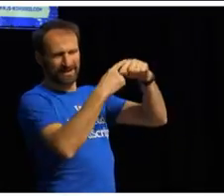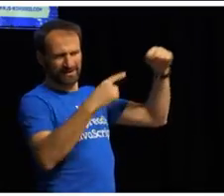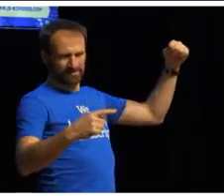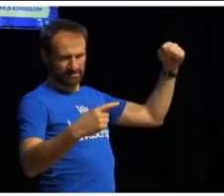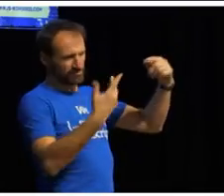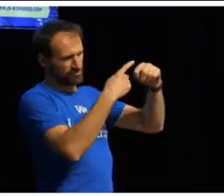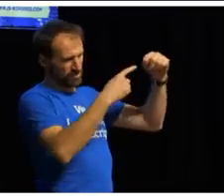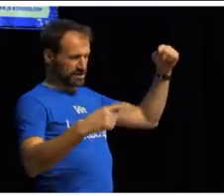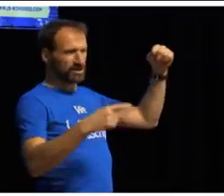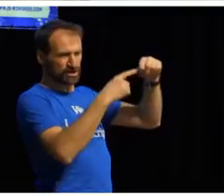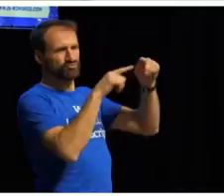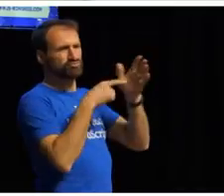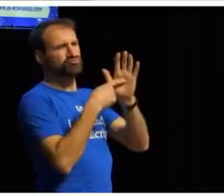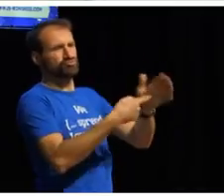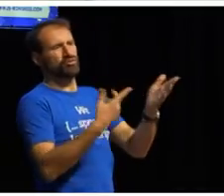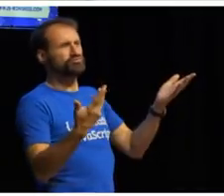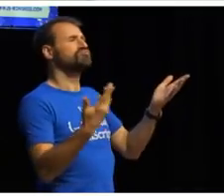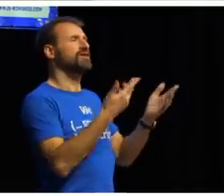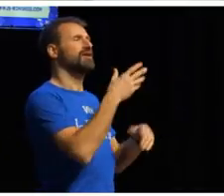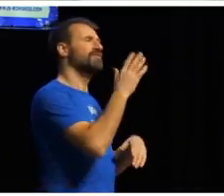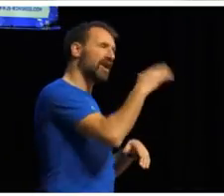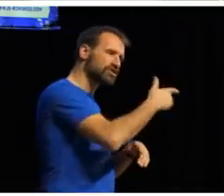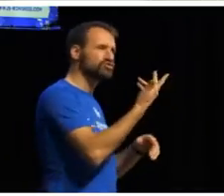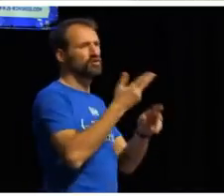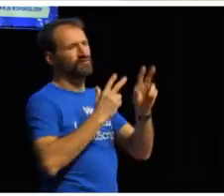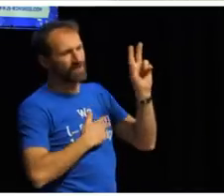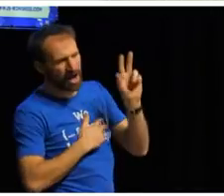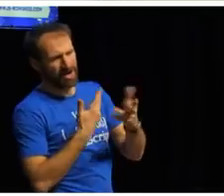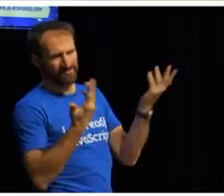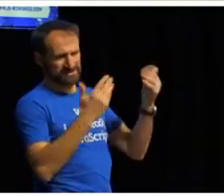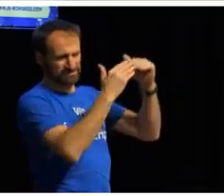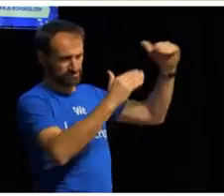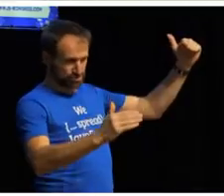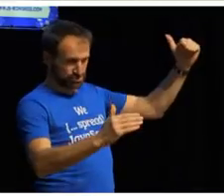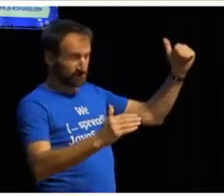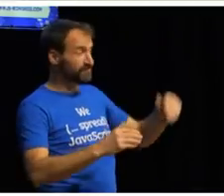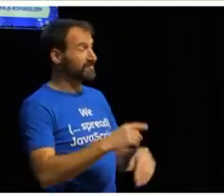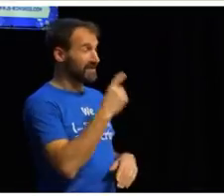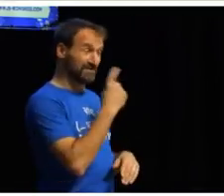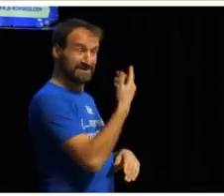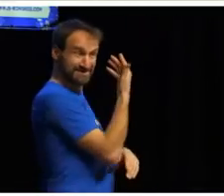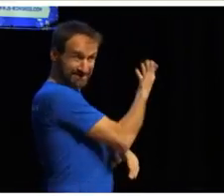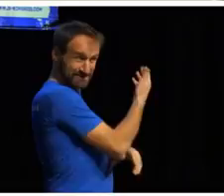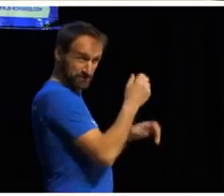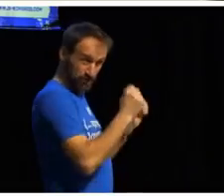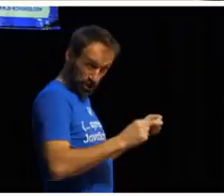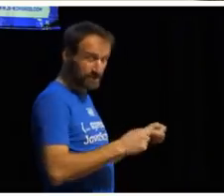things and the true things. And if that is at all possible, a function is